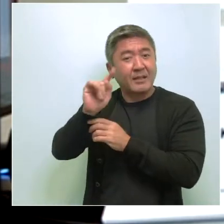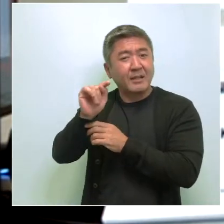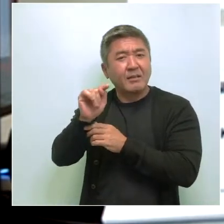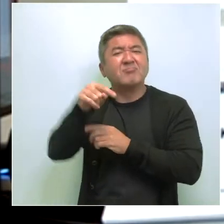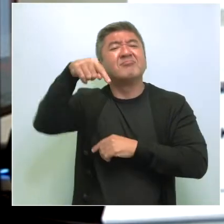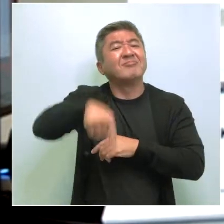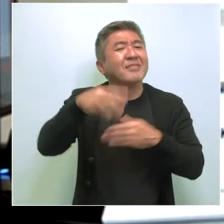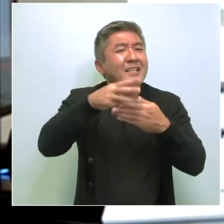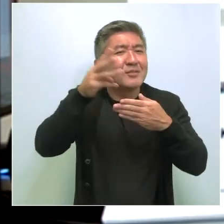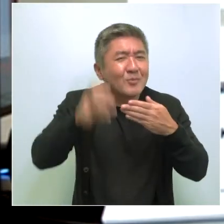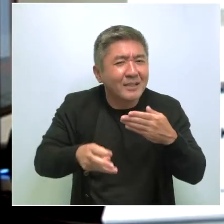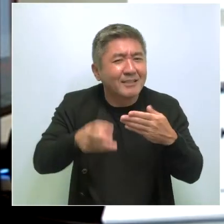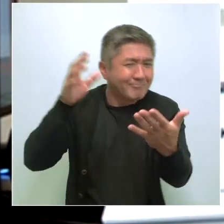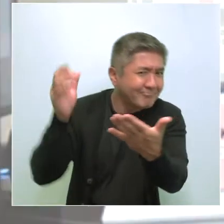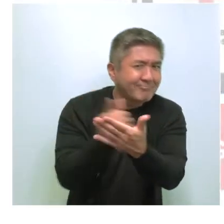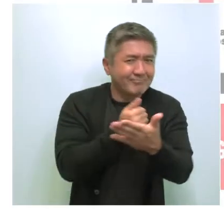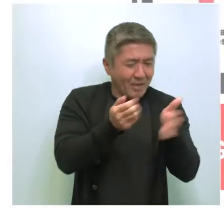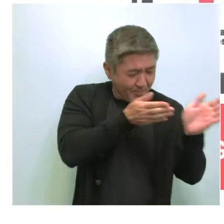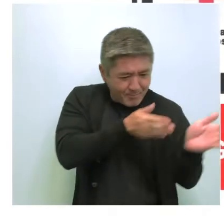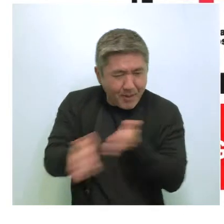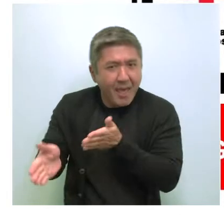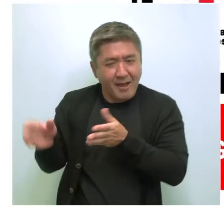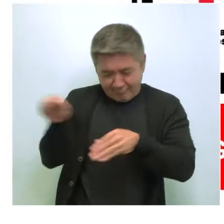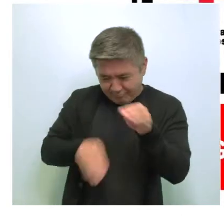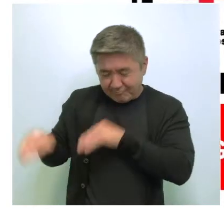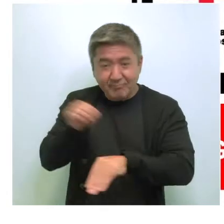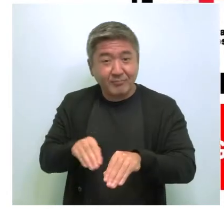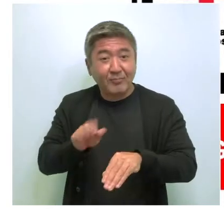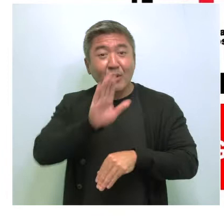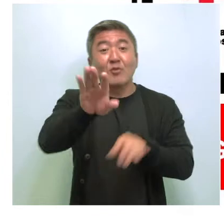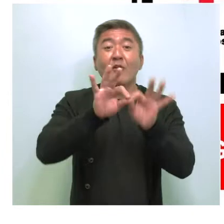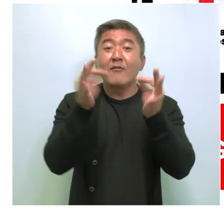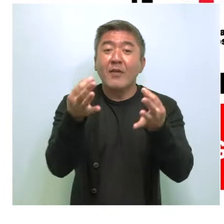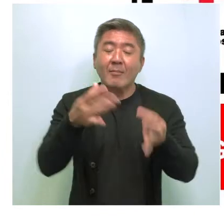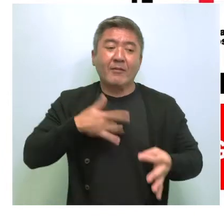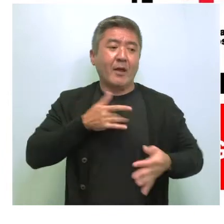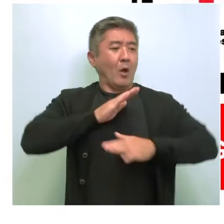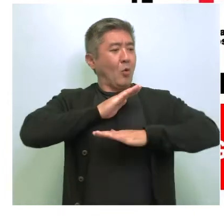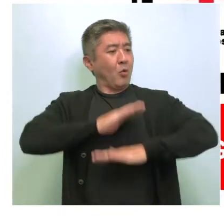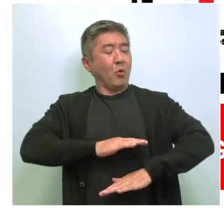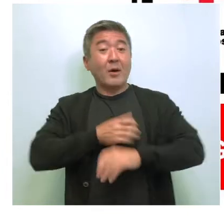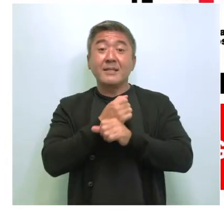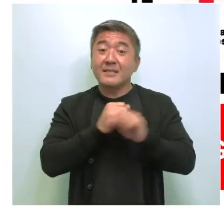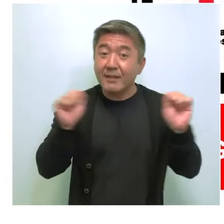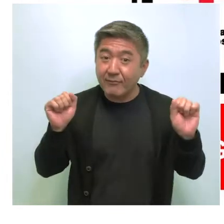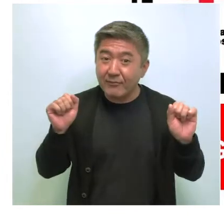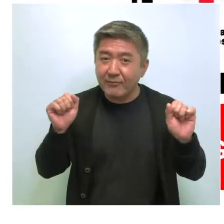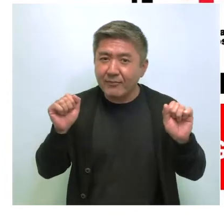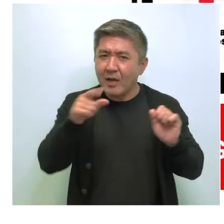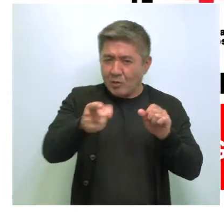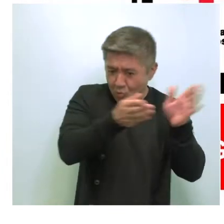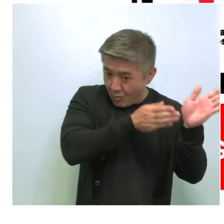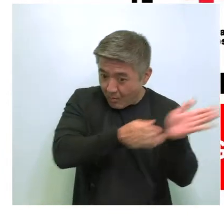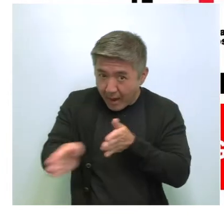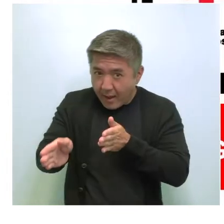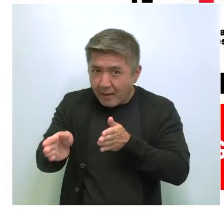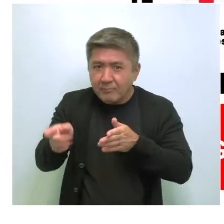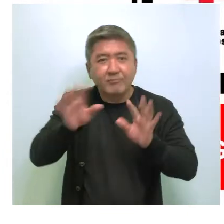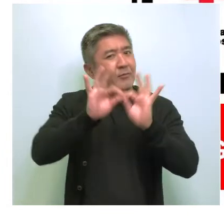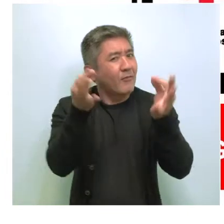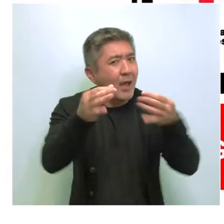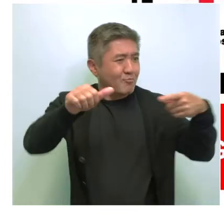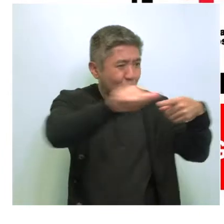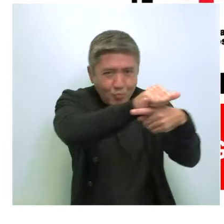just a little bit of time this weekend to prepare for emergencies will make everyone feel more safe and sound. After you do make a